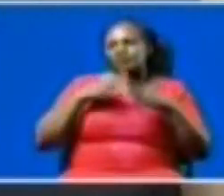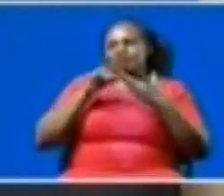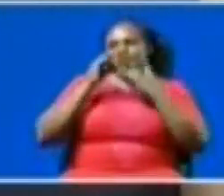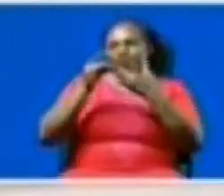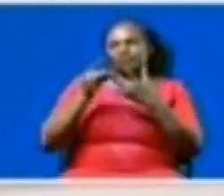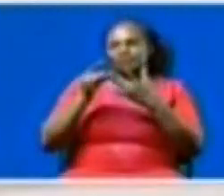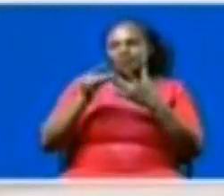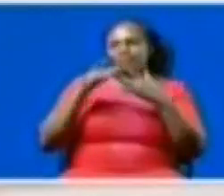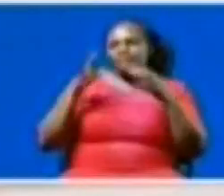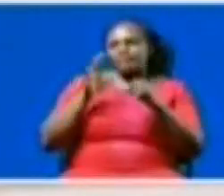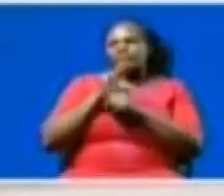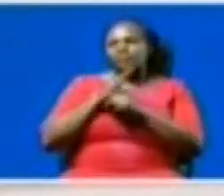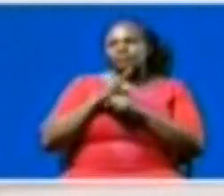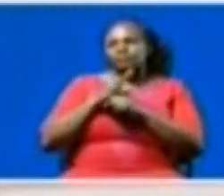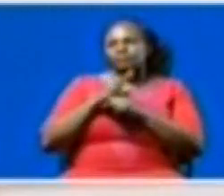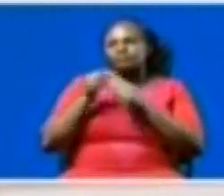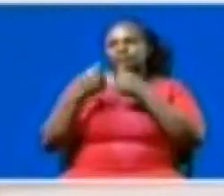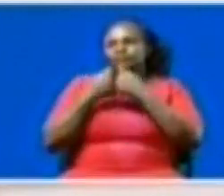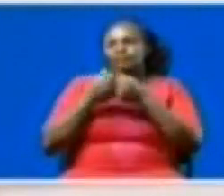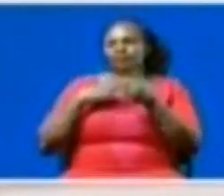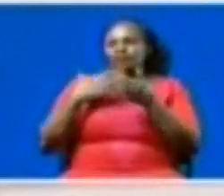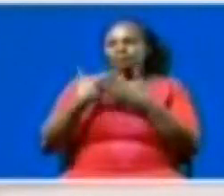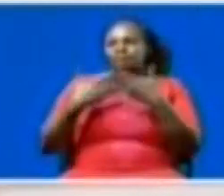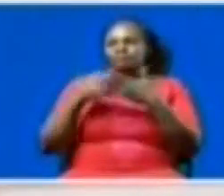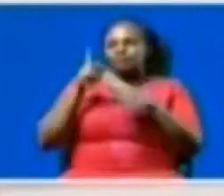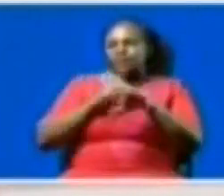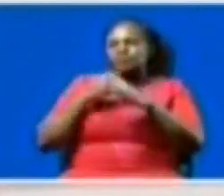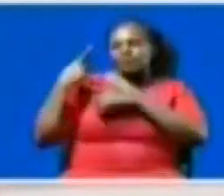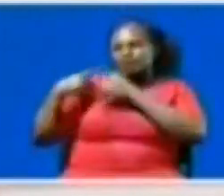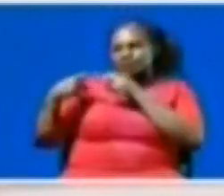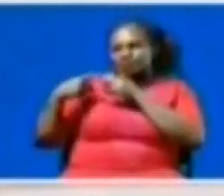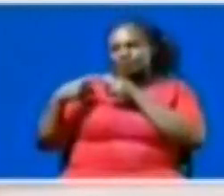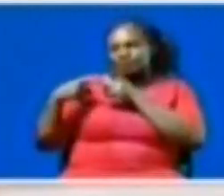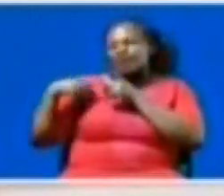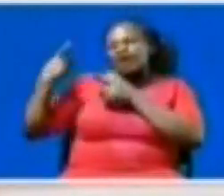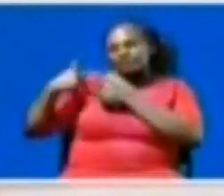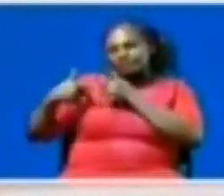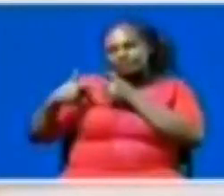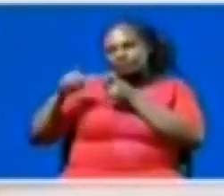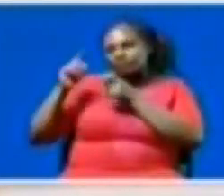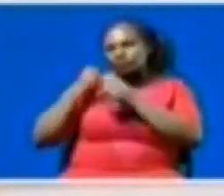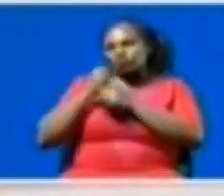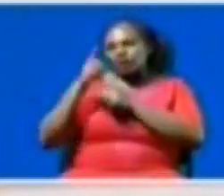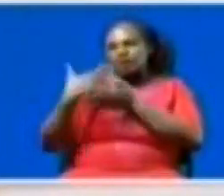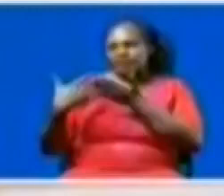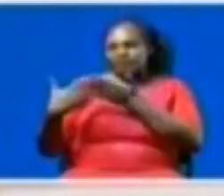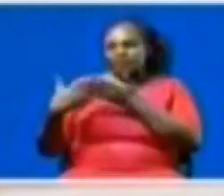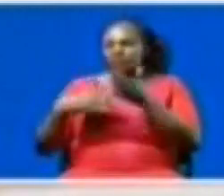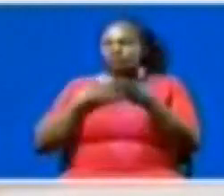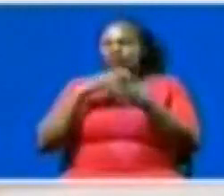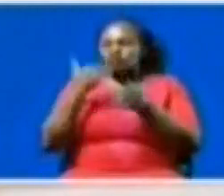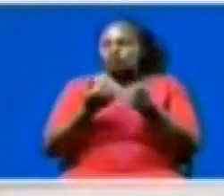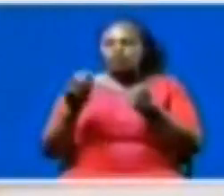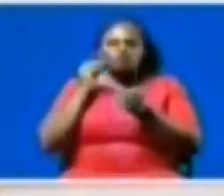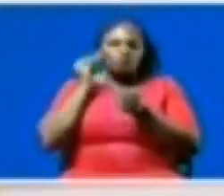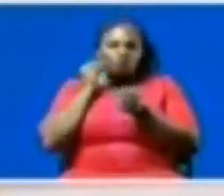It's a pretty rare feat. I wish I could challenge everyone to take up something at least one time in their year, one time in every year. Just do one thing. Even if it's visiting a children's